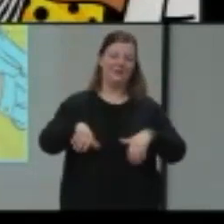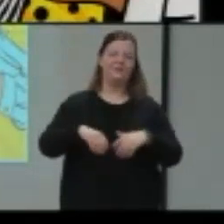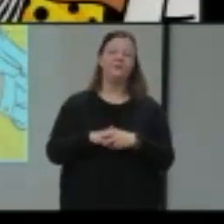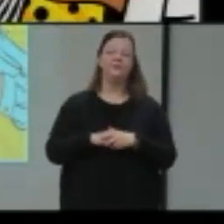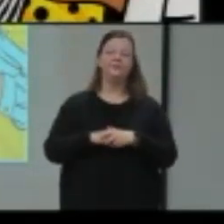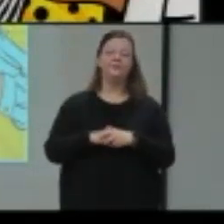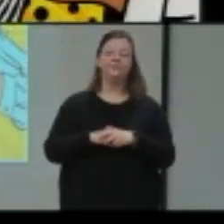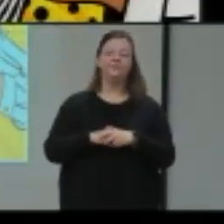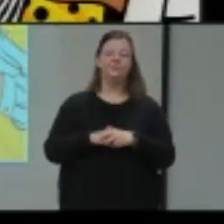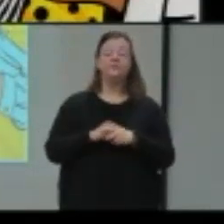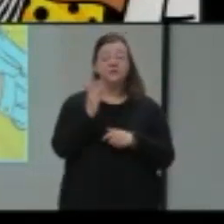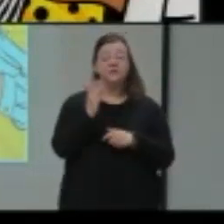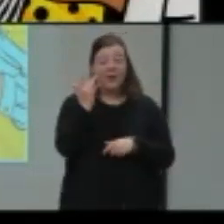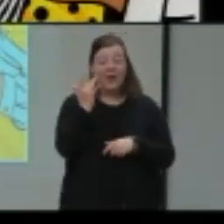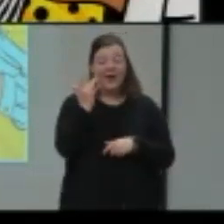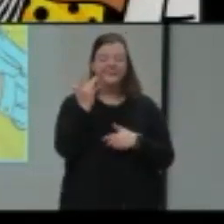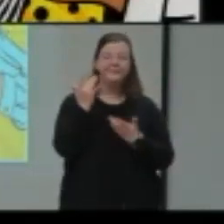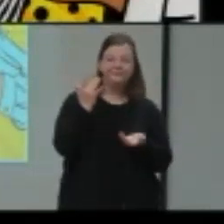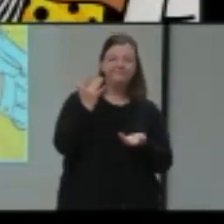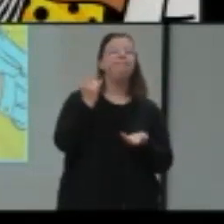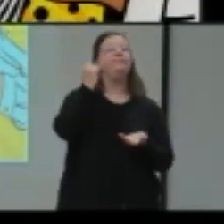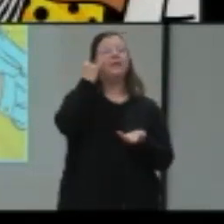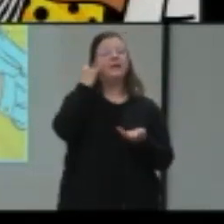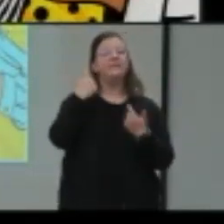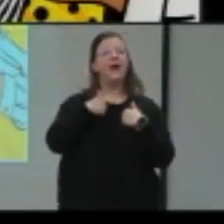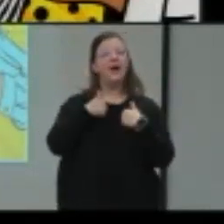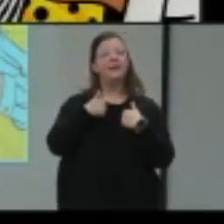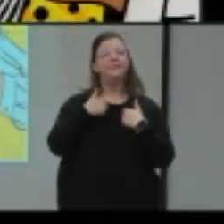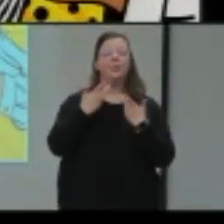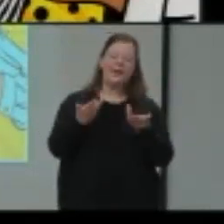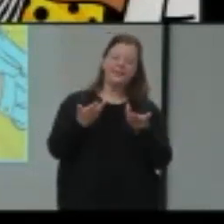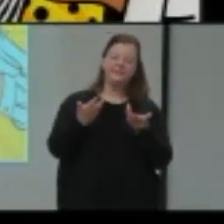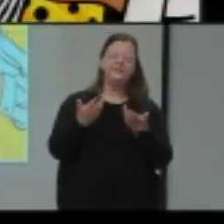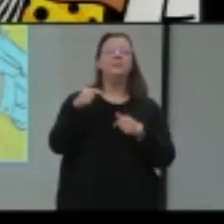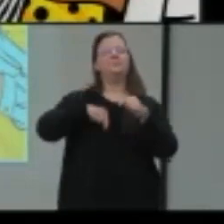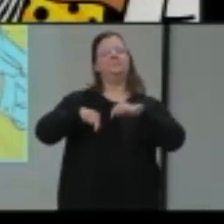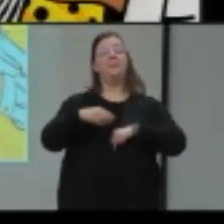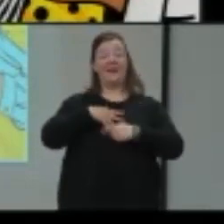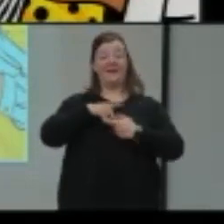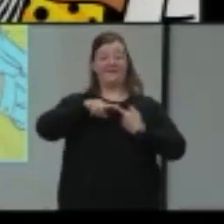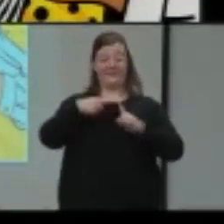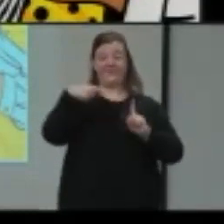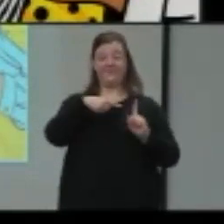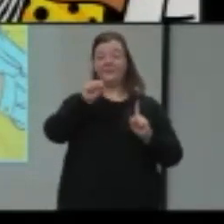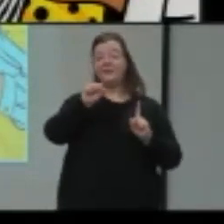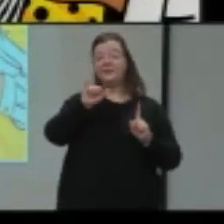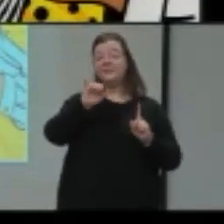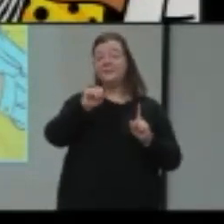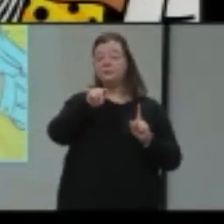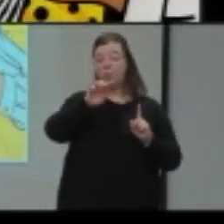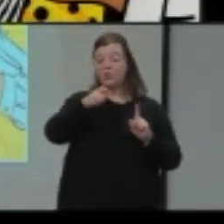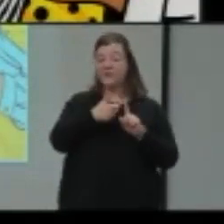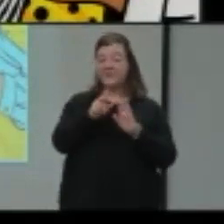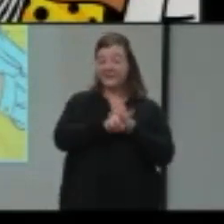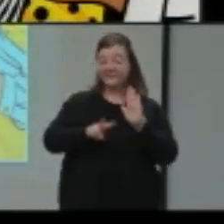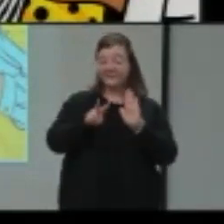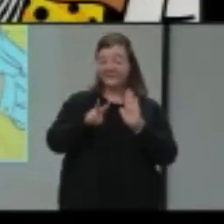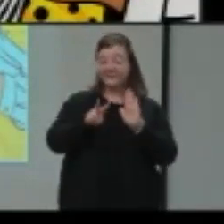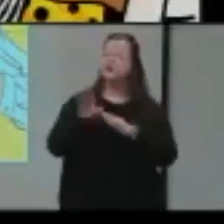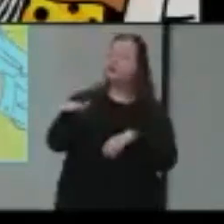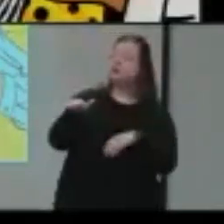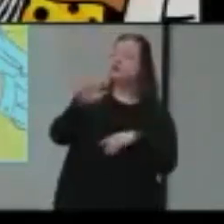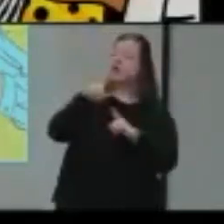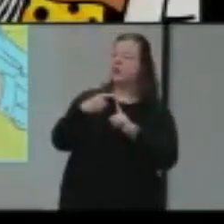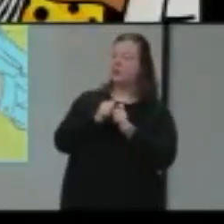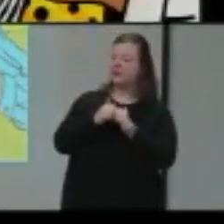mostly because I want to, if I'm going to have an argument. So my friend Simone, she called me the other day on FaceTime, and she said, Brittany, talk to my